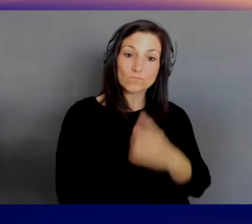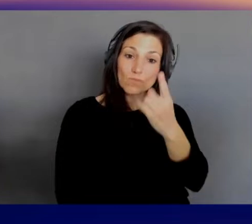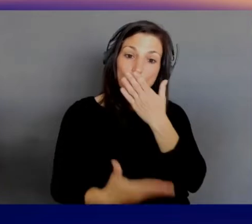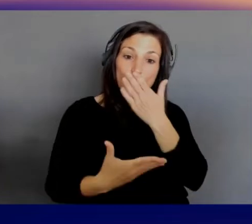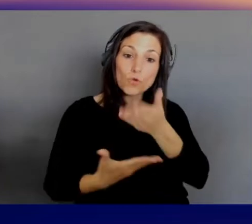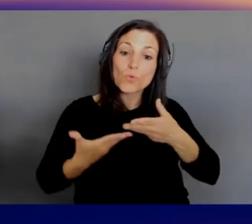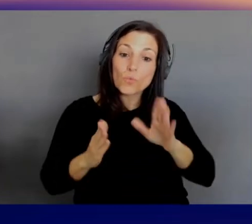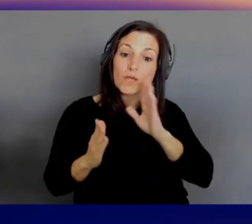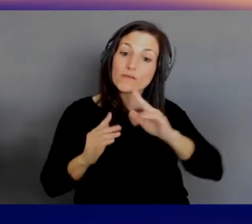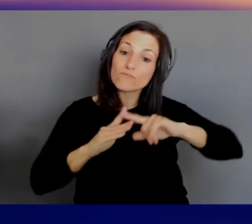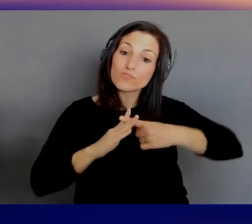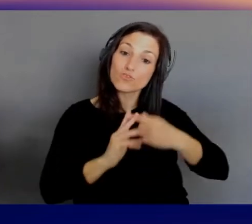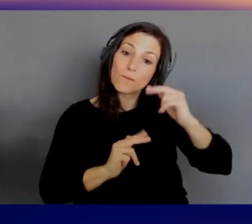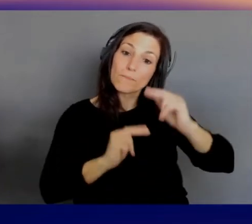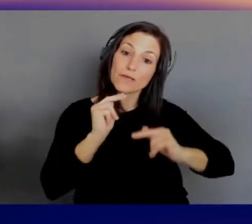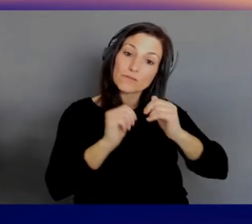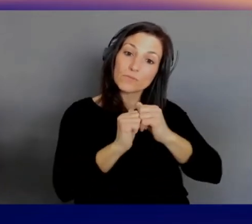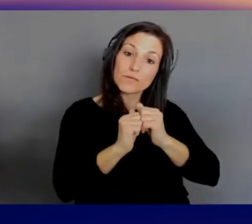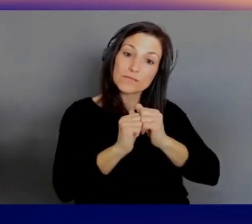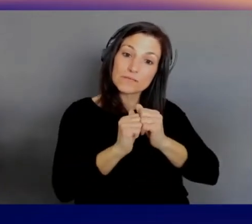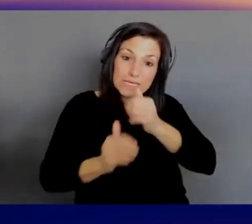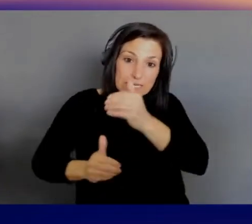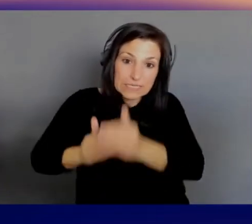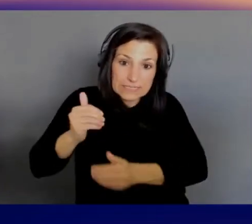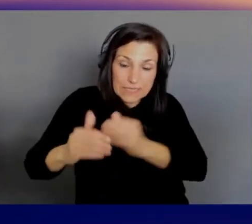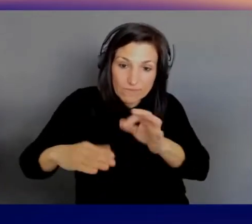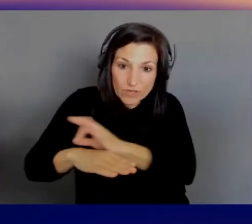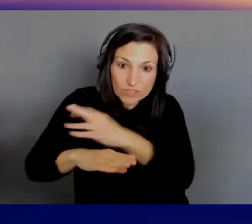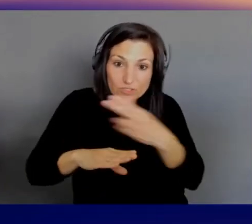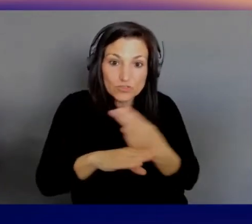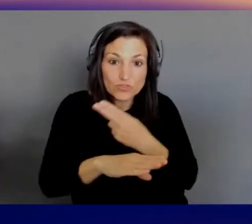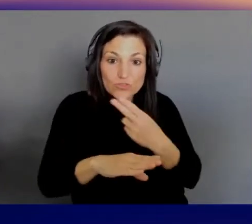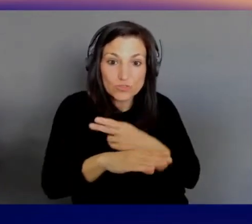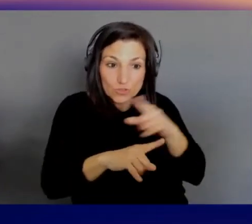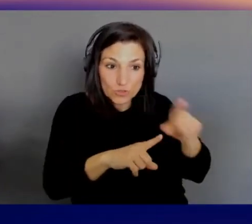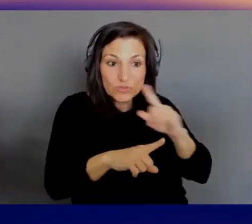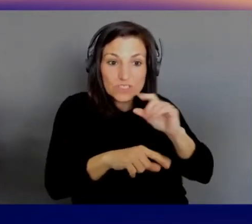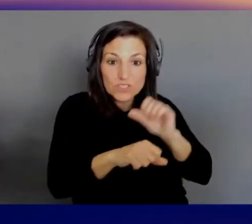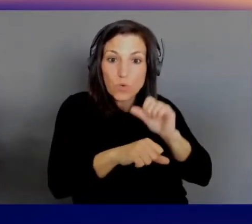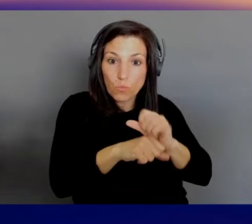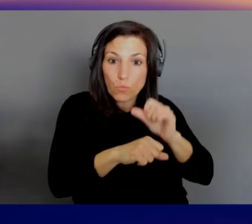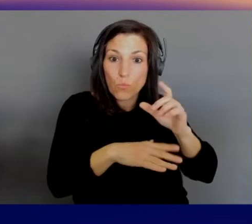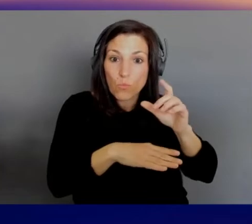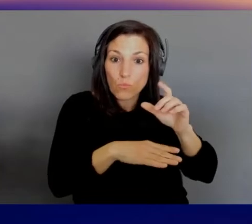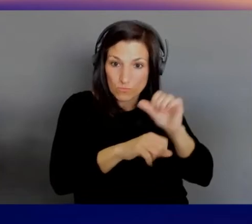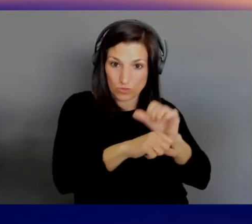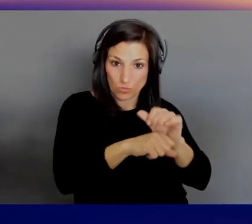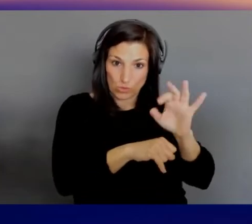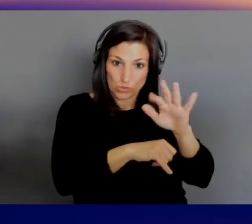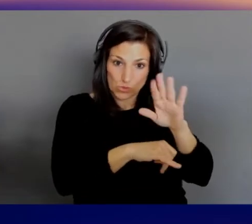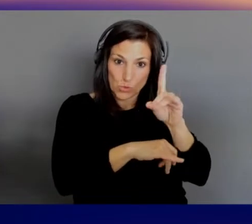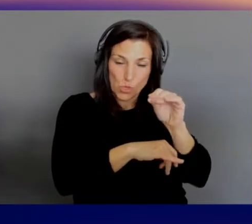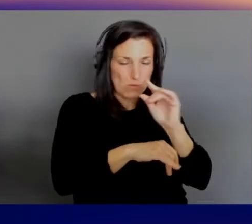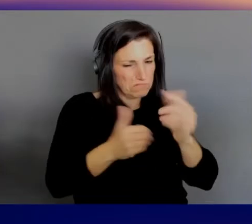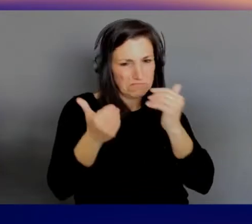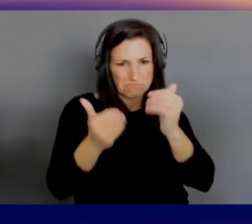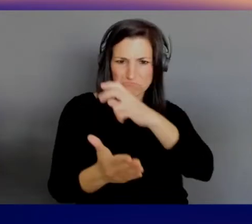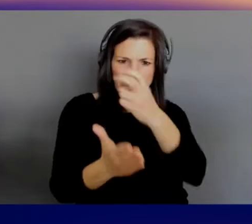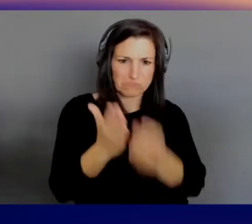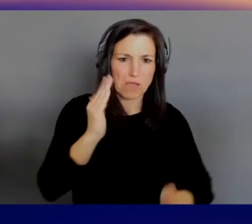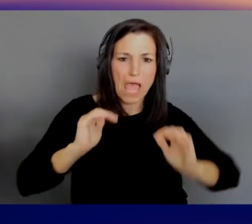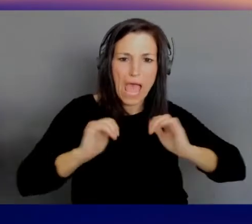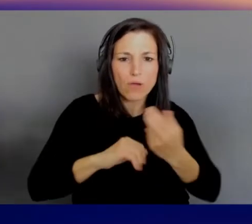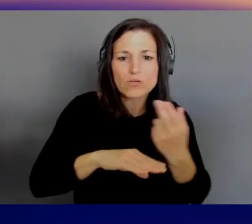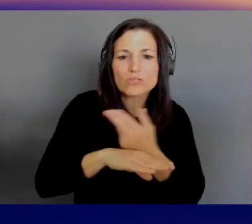building with Step Function, is to use Workflow Studios. And we can jump right in as to show an example as to how we can use Workflow